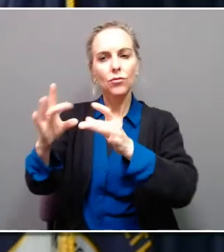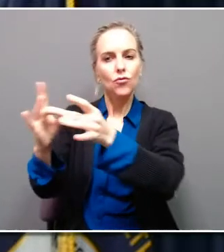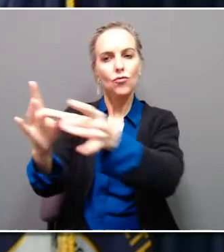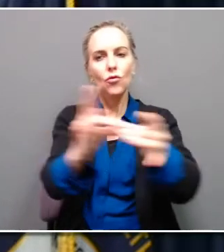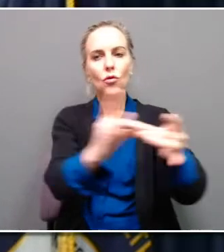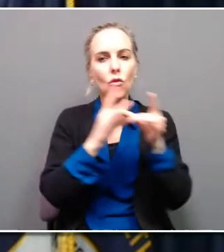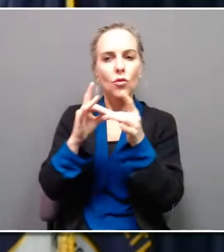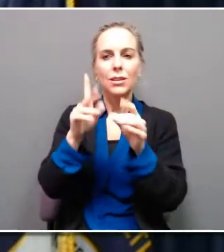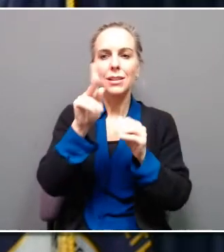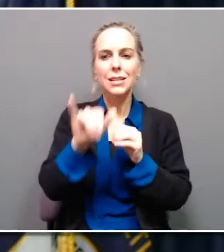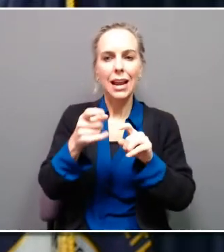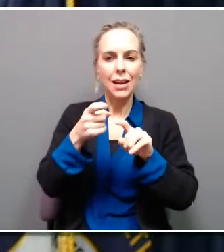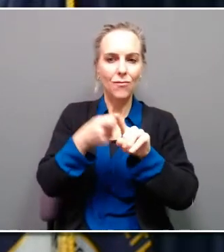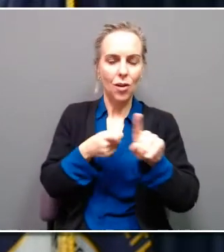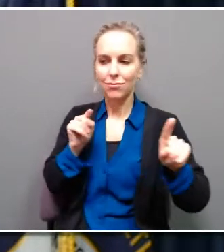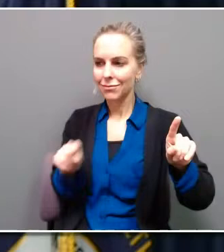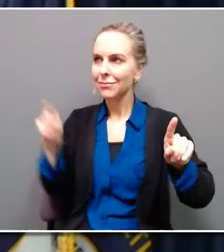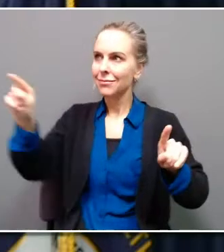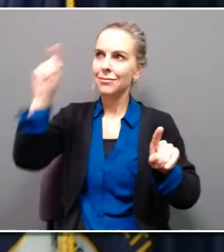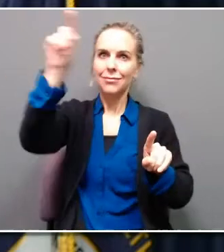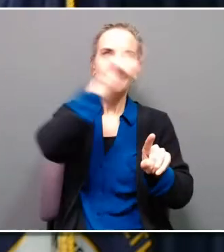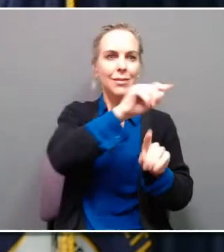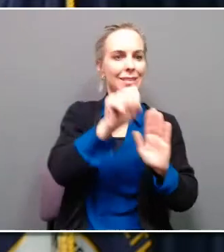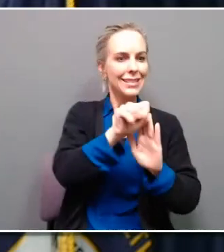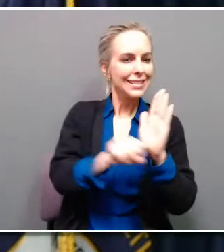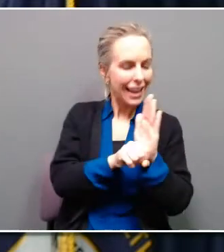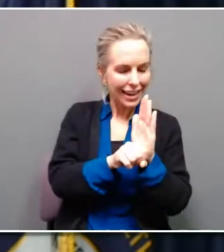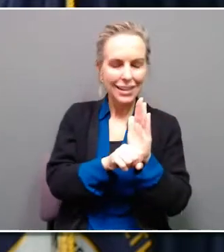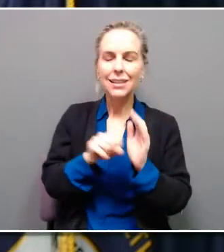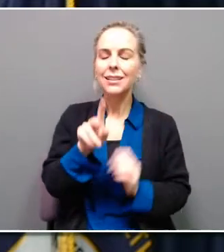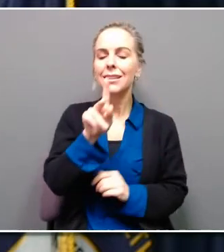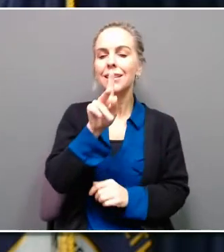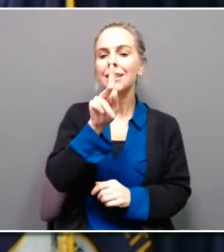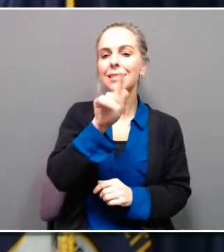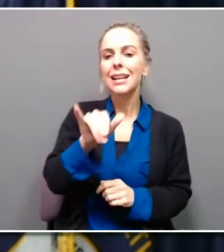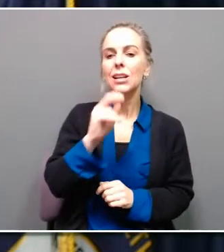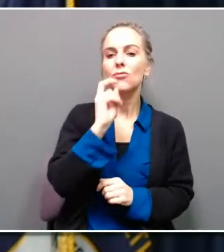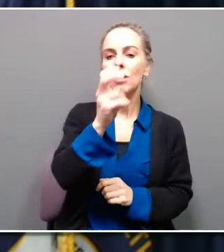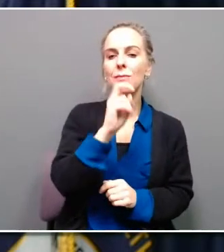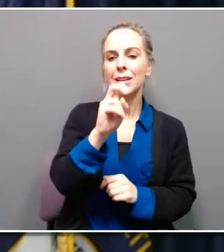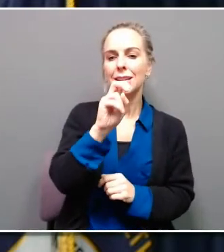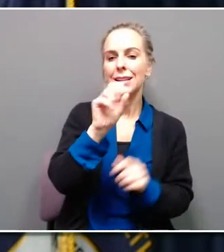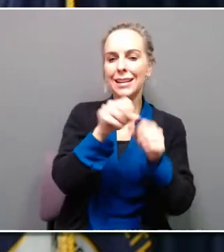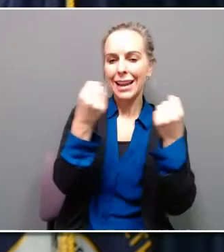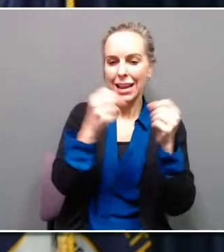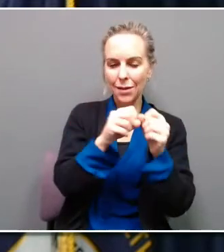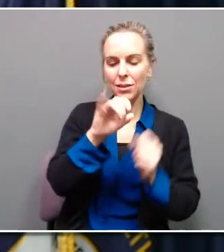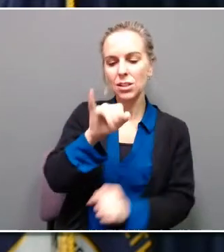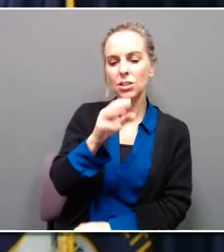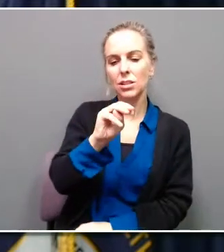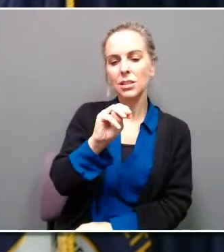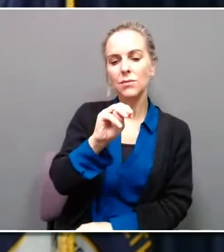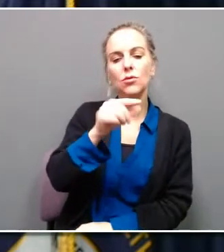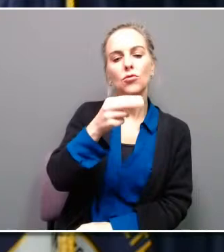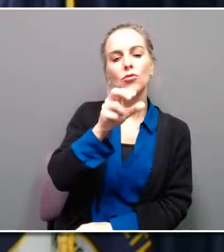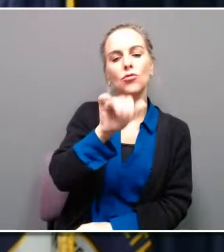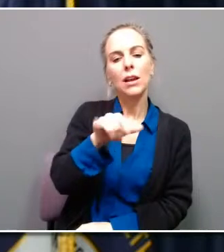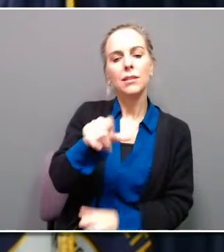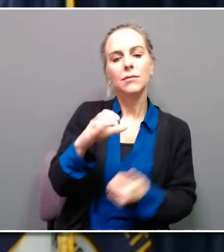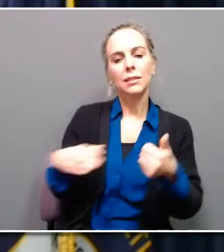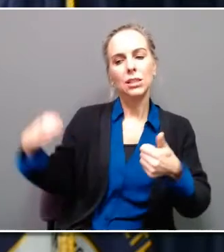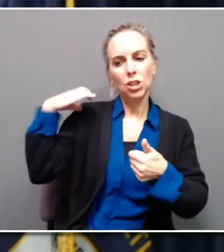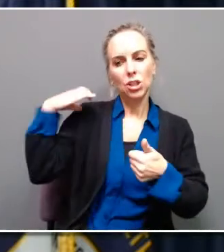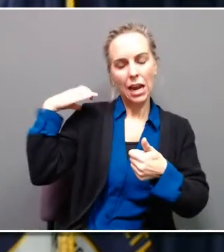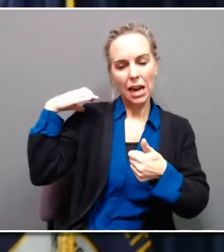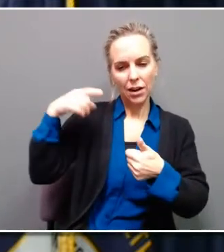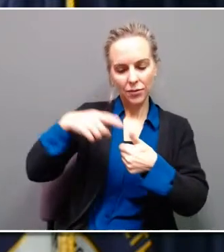state. Kentucky Transportation Cabinet Secretary Jim Gray is chair of the inauguration. Mitchell Denham and Nicole